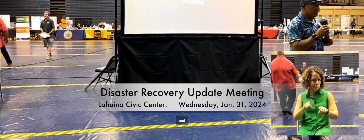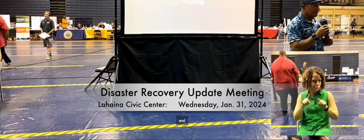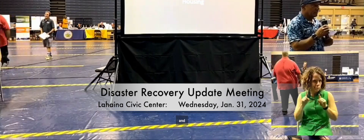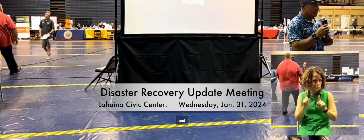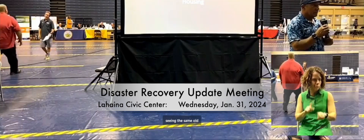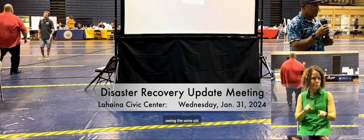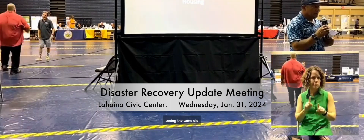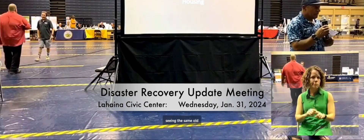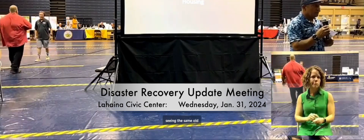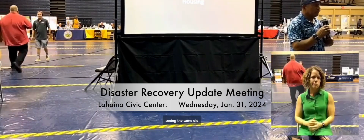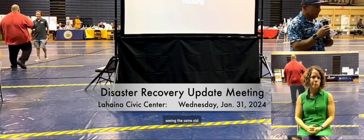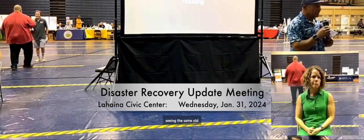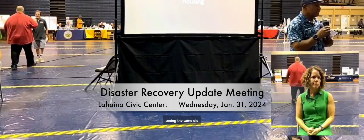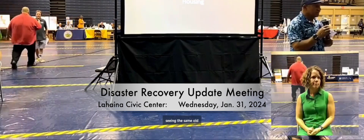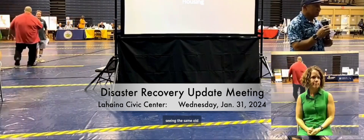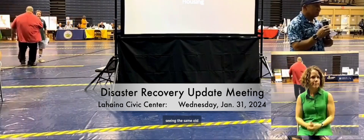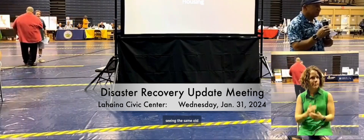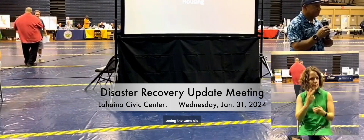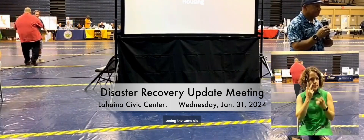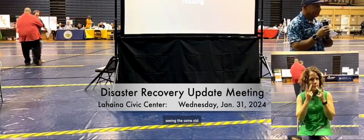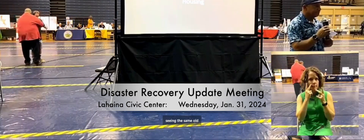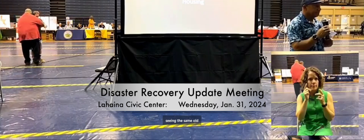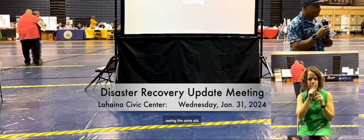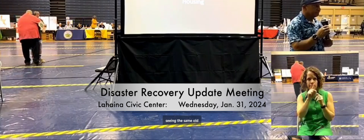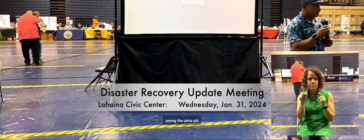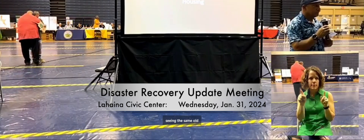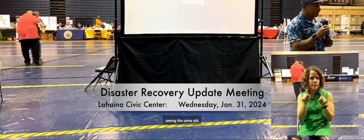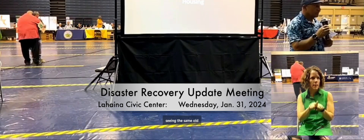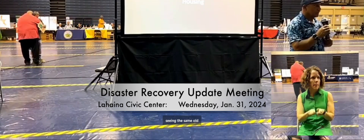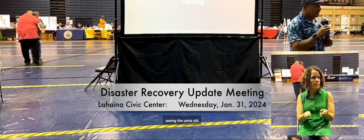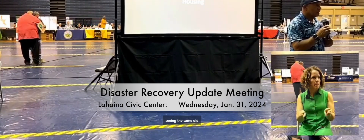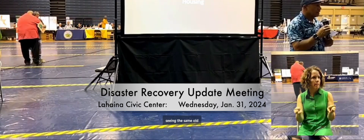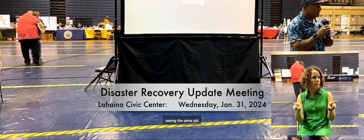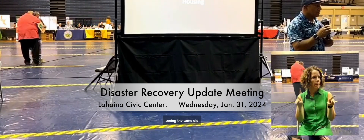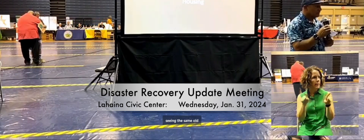seeing the same old faces.